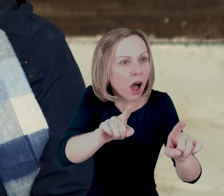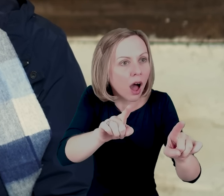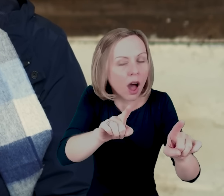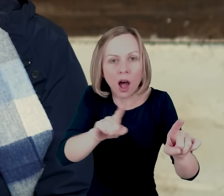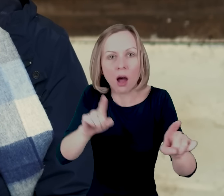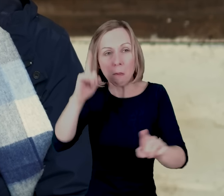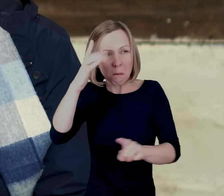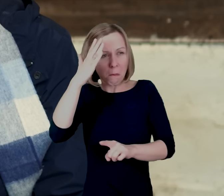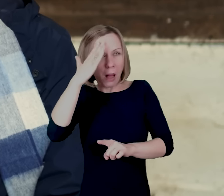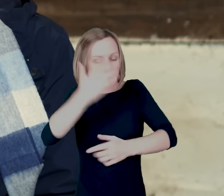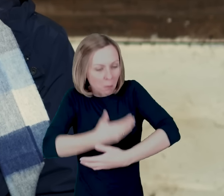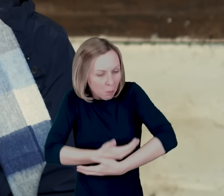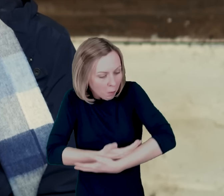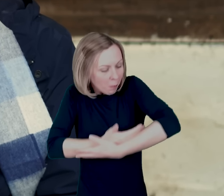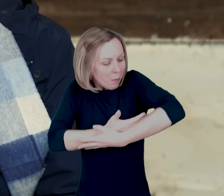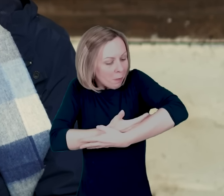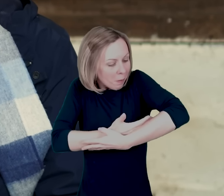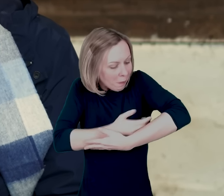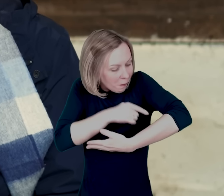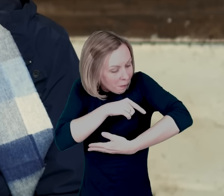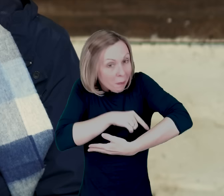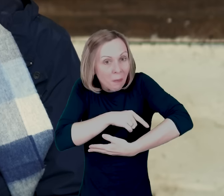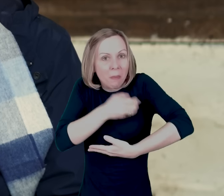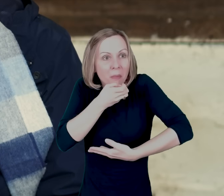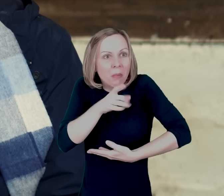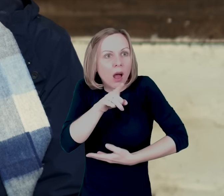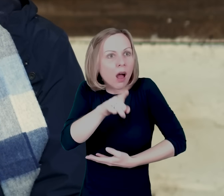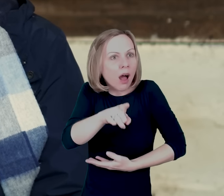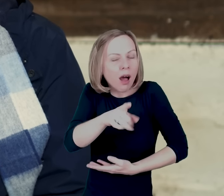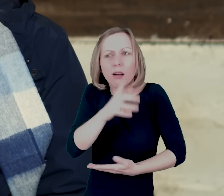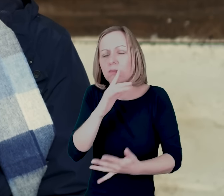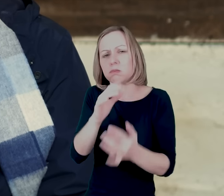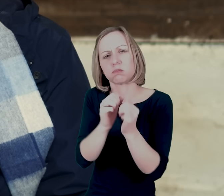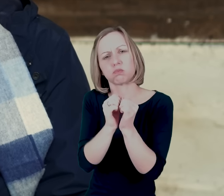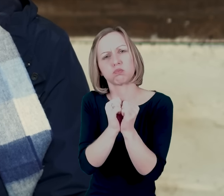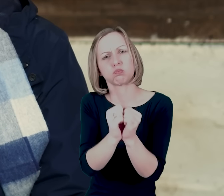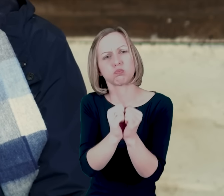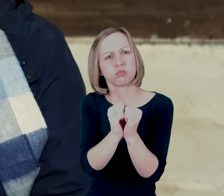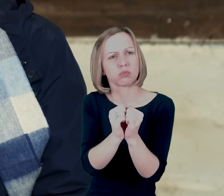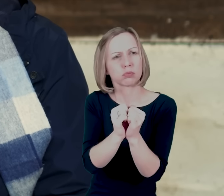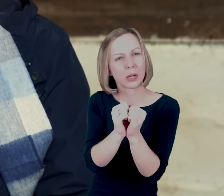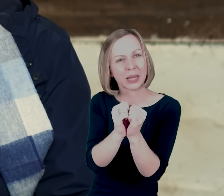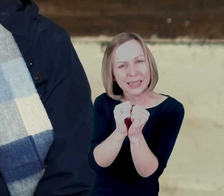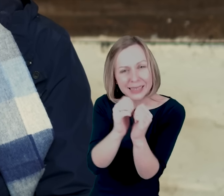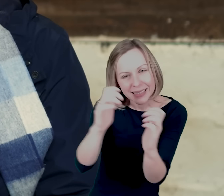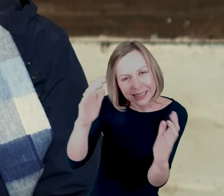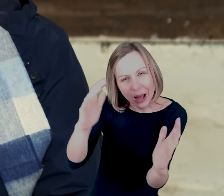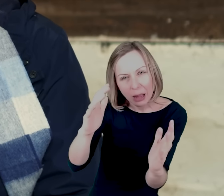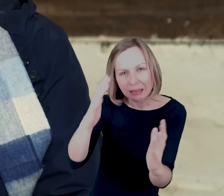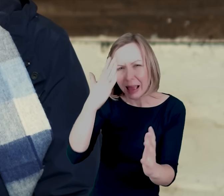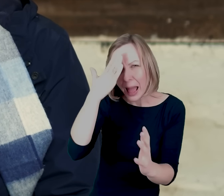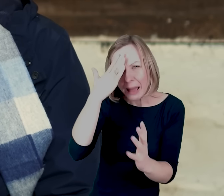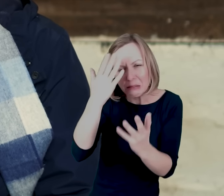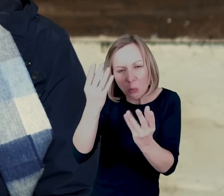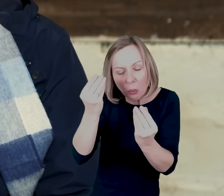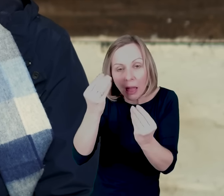my mother holding this tiny little baby in her hands, a priceless, a fragile treasure, this tiny